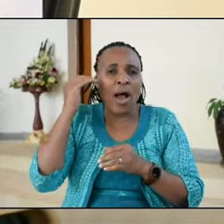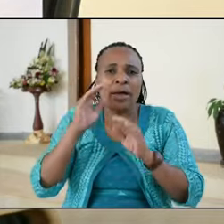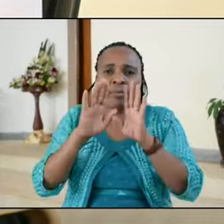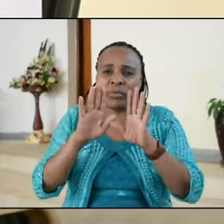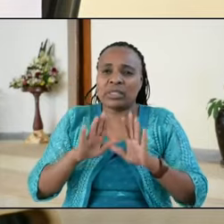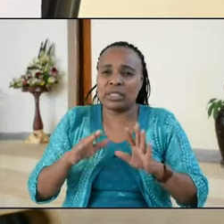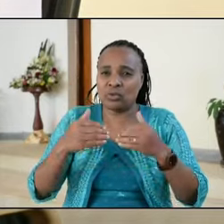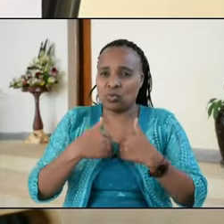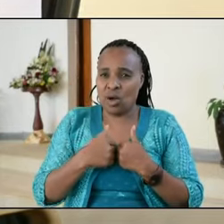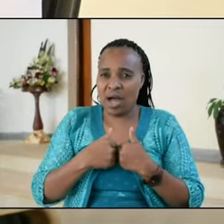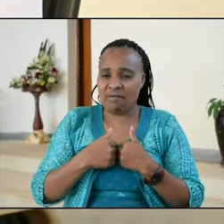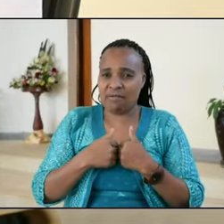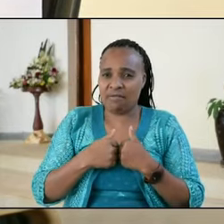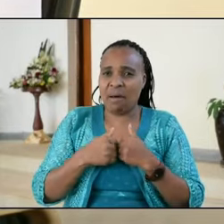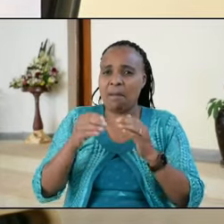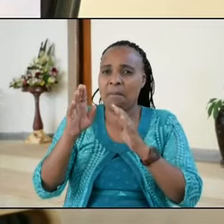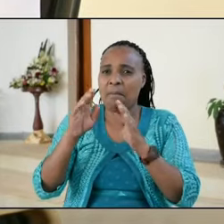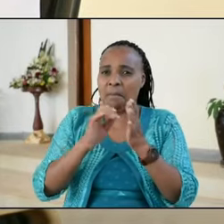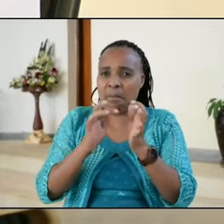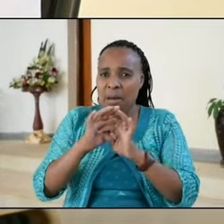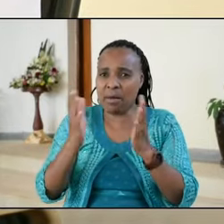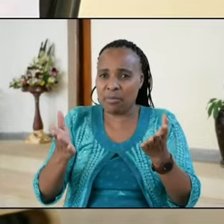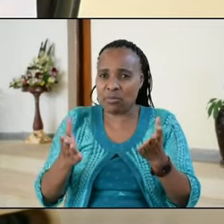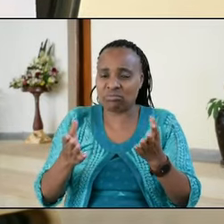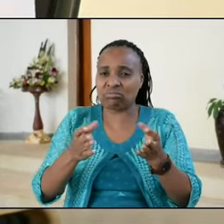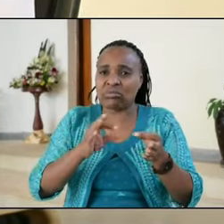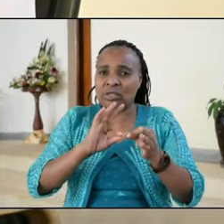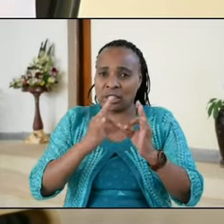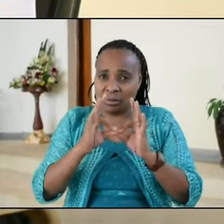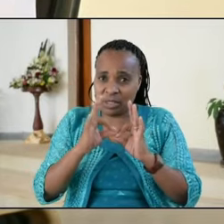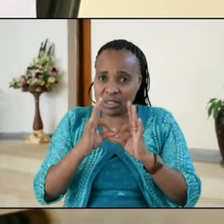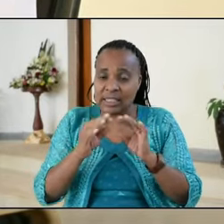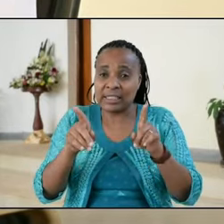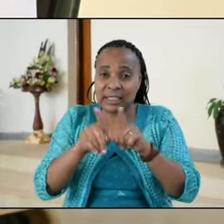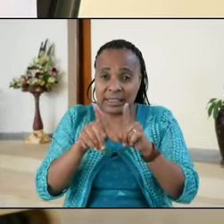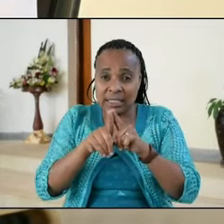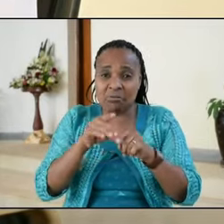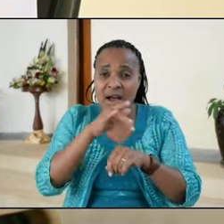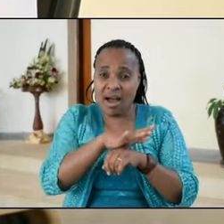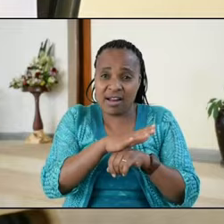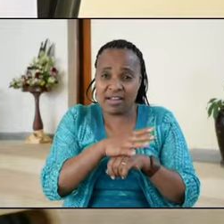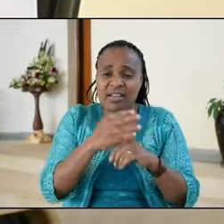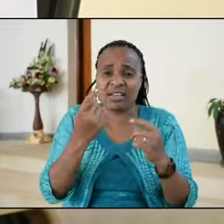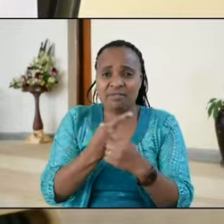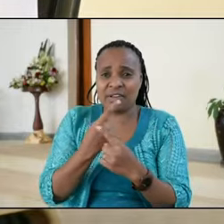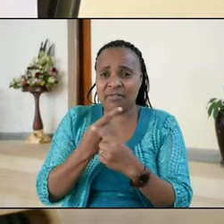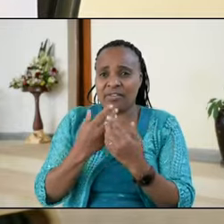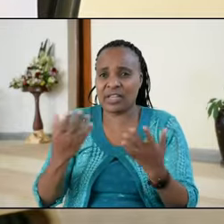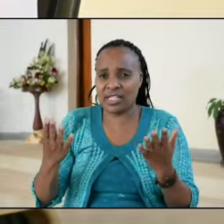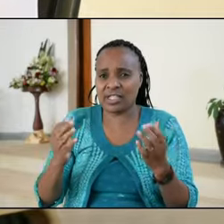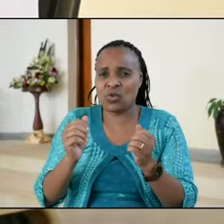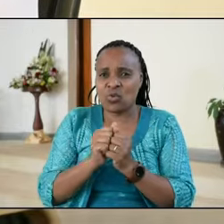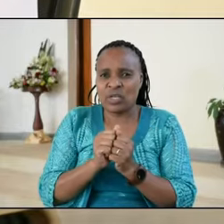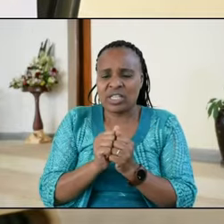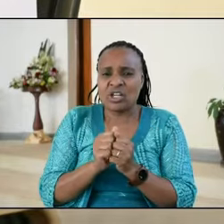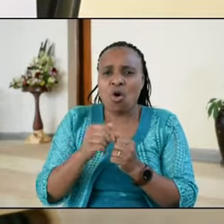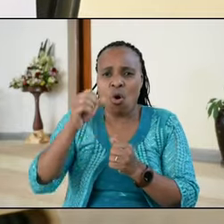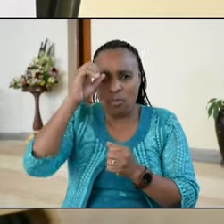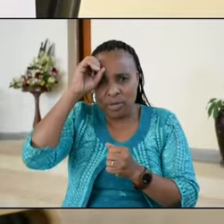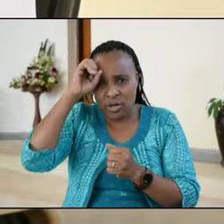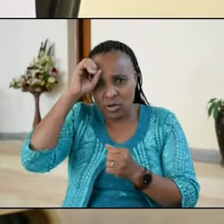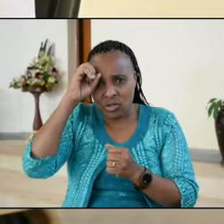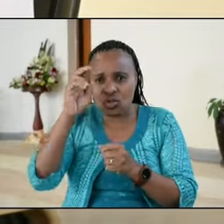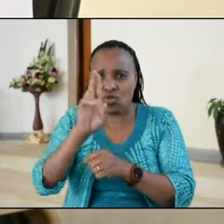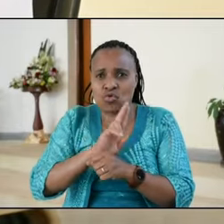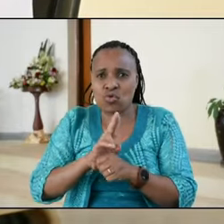to have the scripture interpreted? It's because, like we said earlier, there are so many different things and so many divergent opinions and views